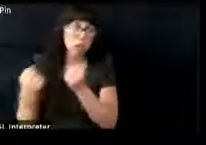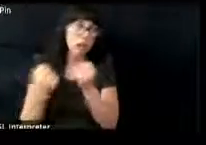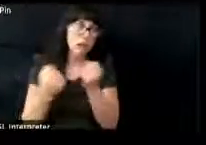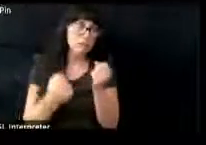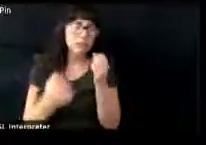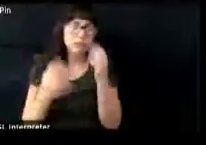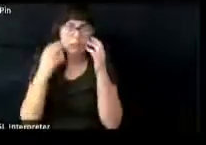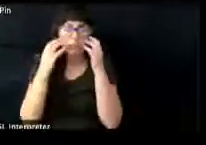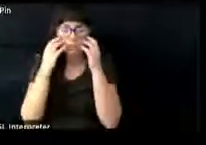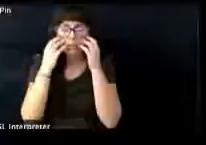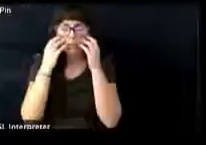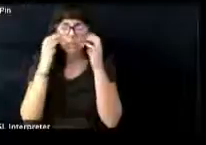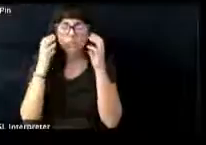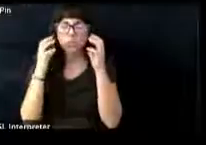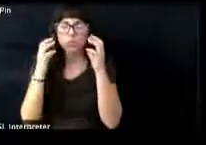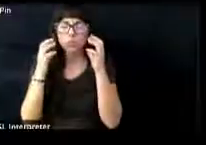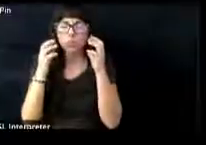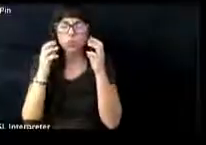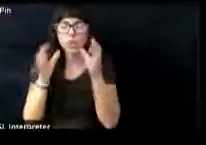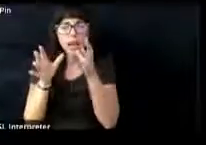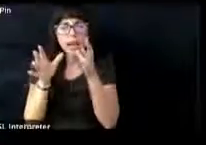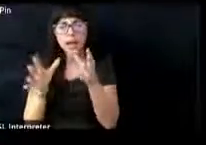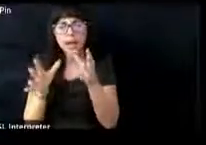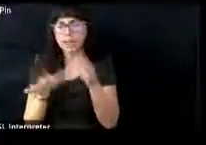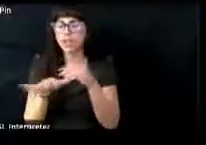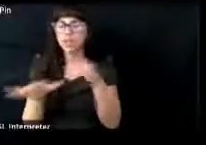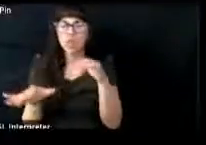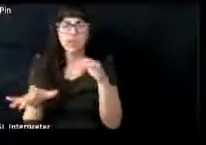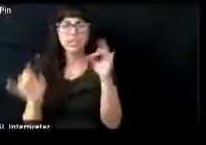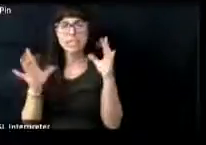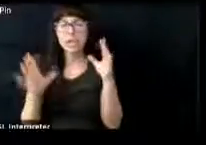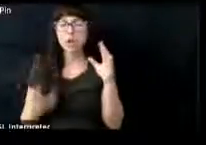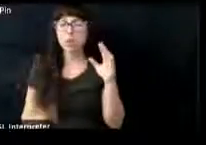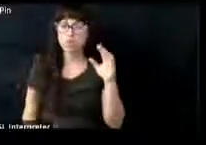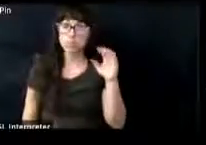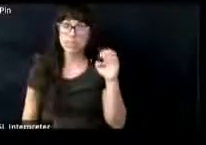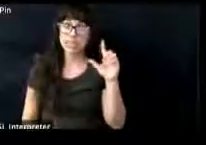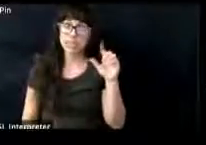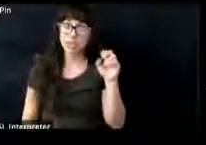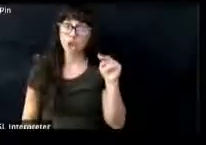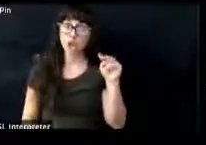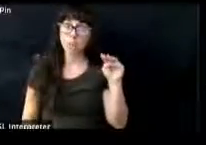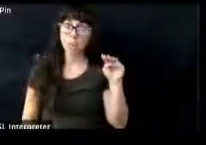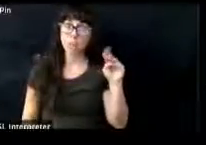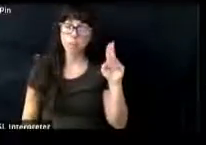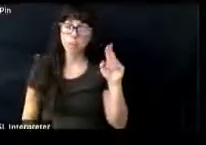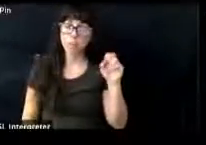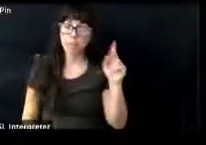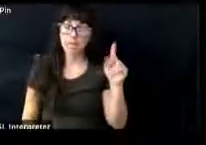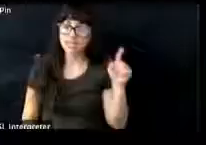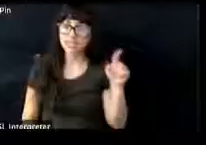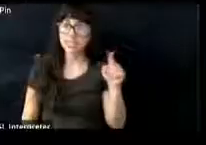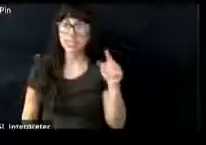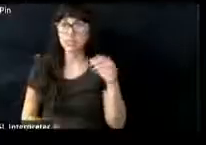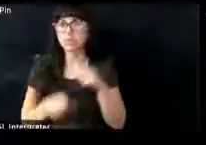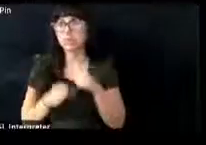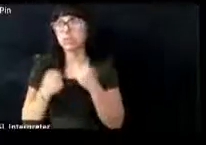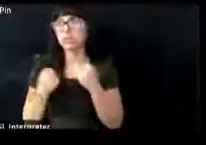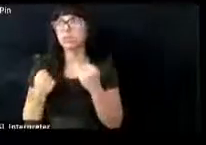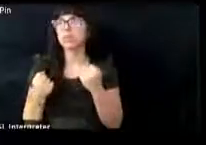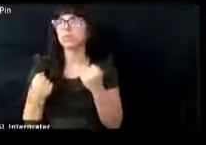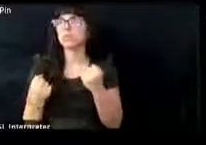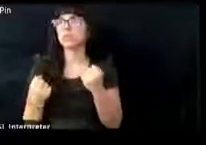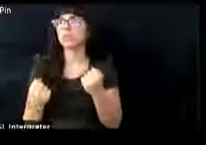traffic is terrible. It's even reported that Elon Musk was sitting in traffic in the Sepulveda Pass when he received inspiration for his